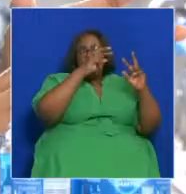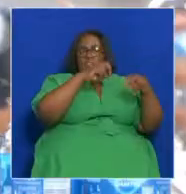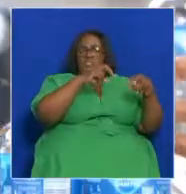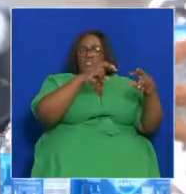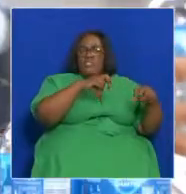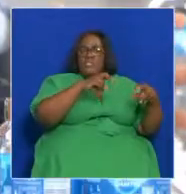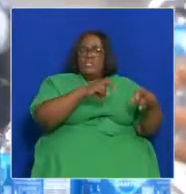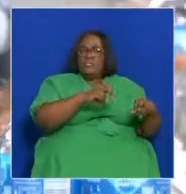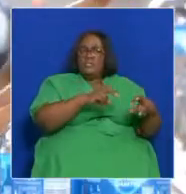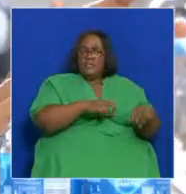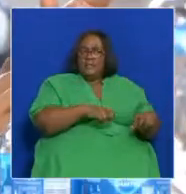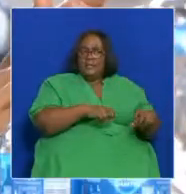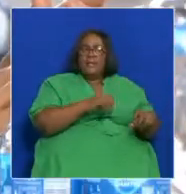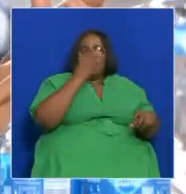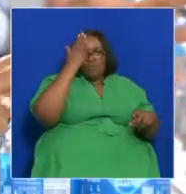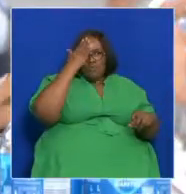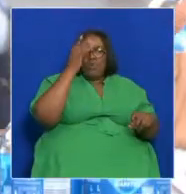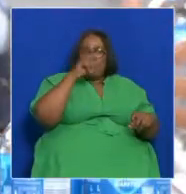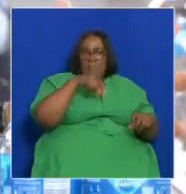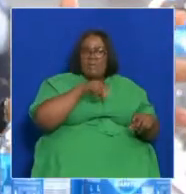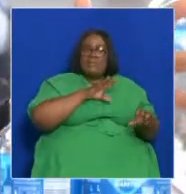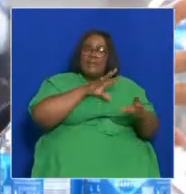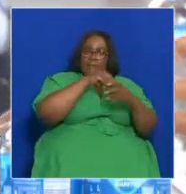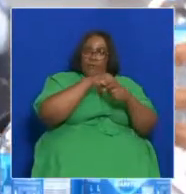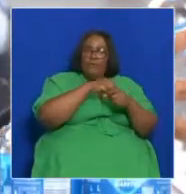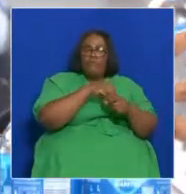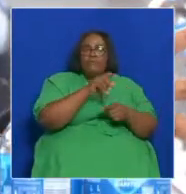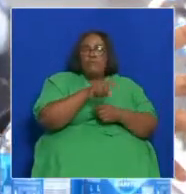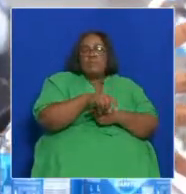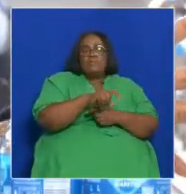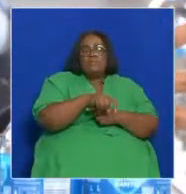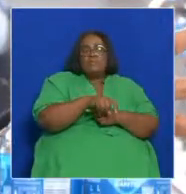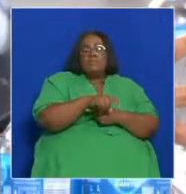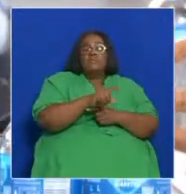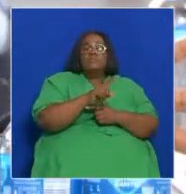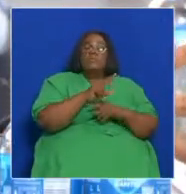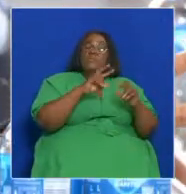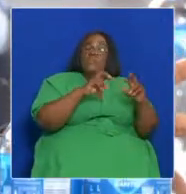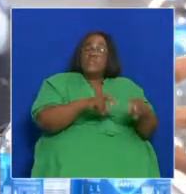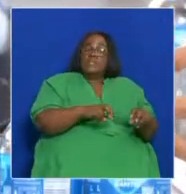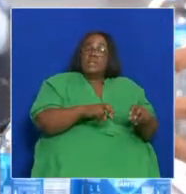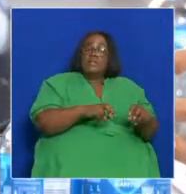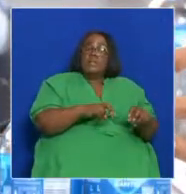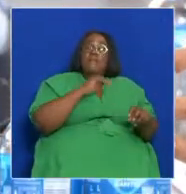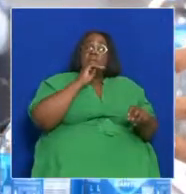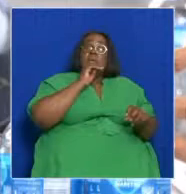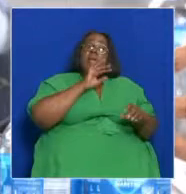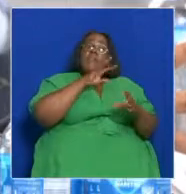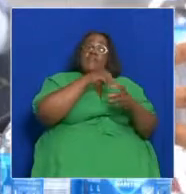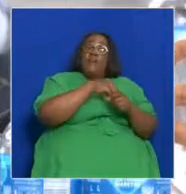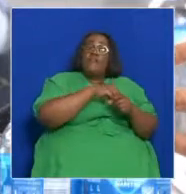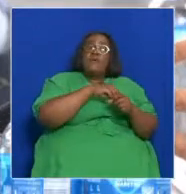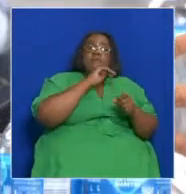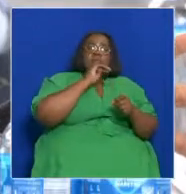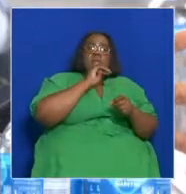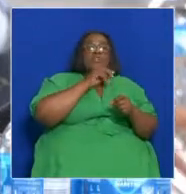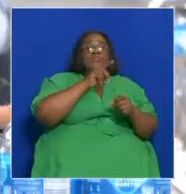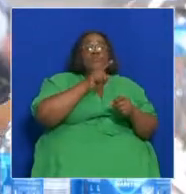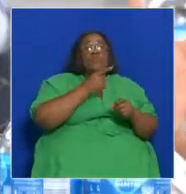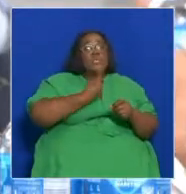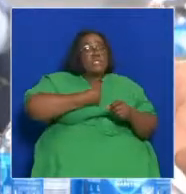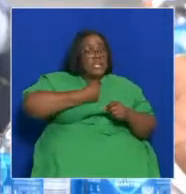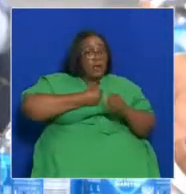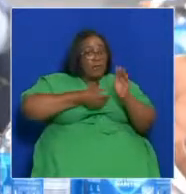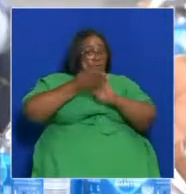know and be involved with investigation. When I say involved, I don't mean you run and do the investigations, Yes. but